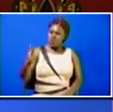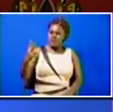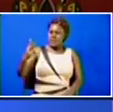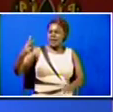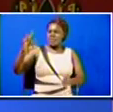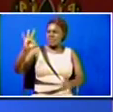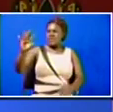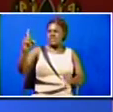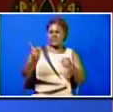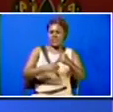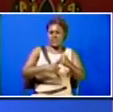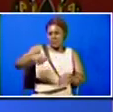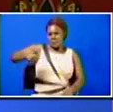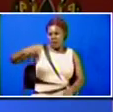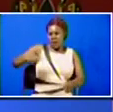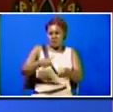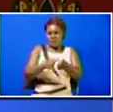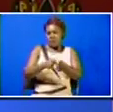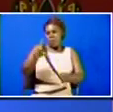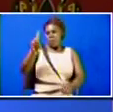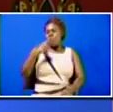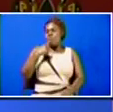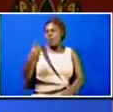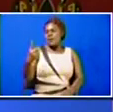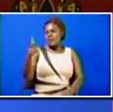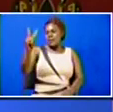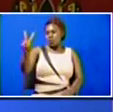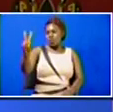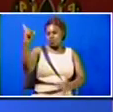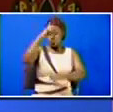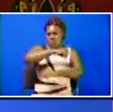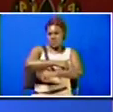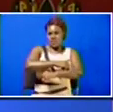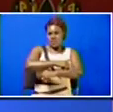219,236 bags of maize in 102 days.